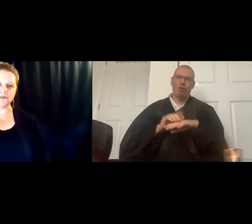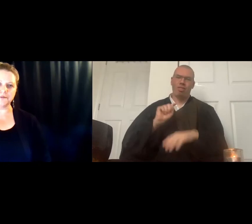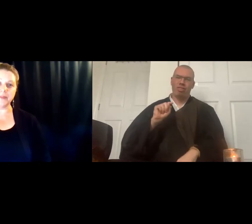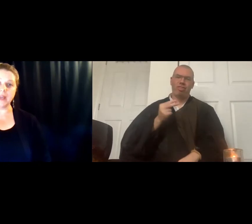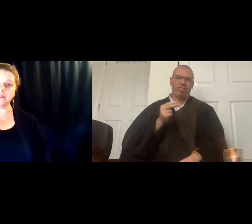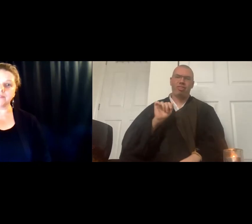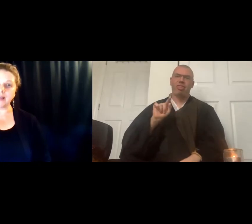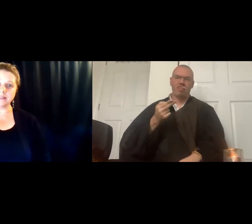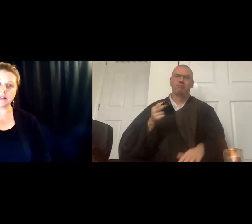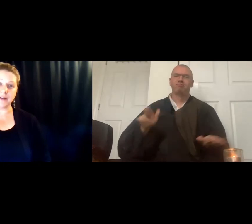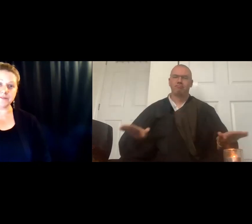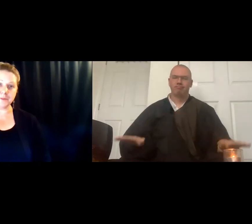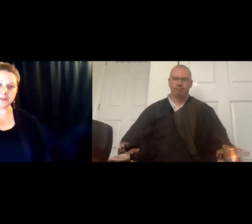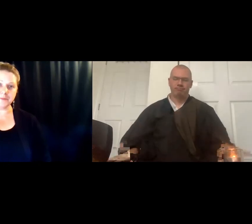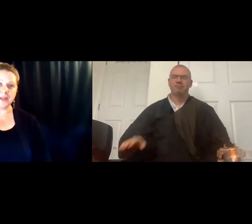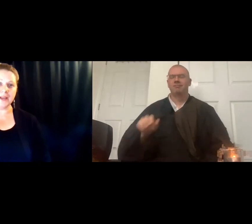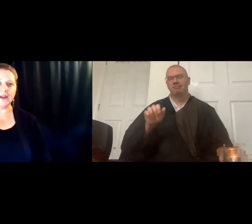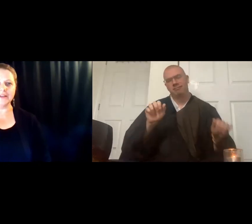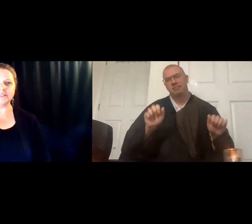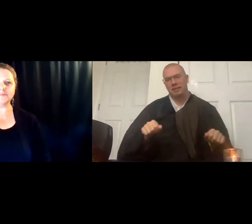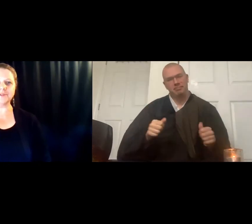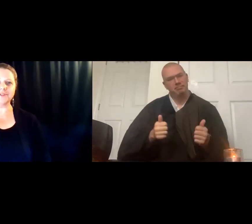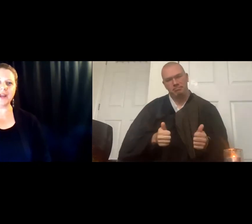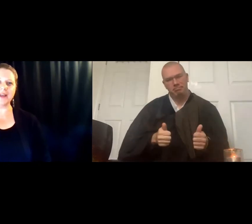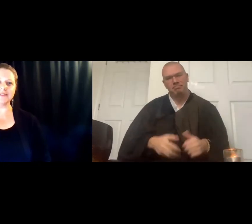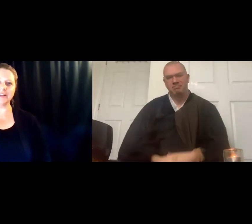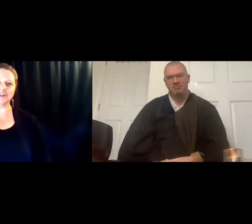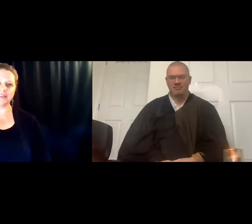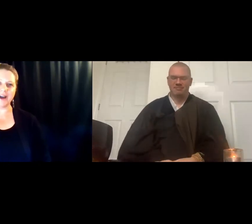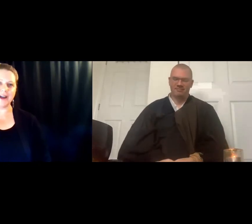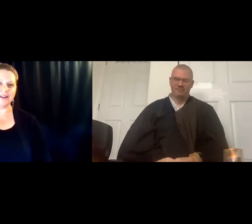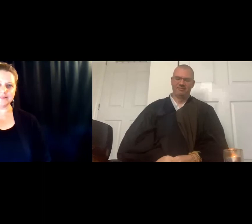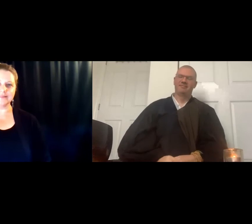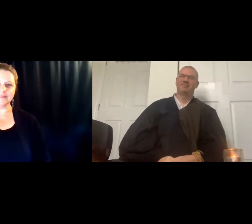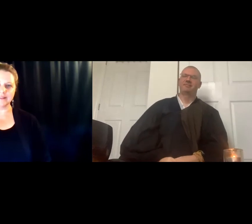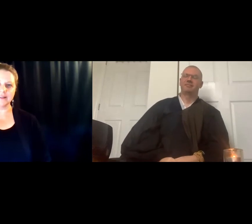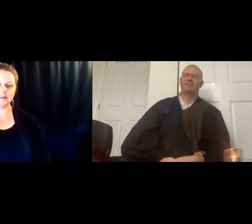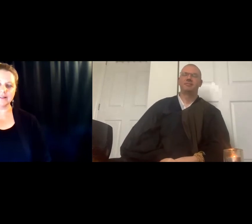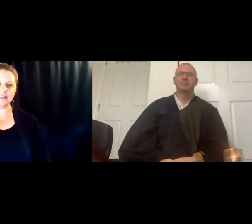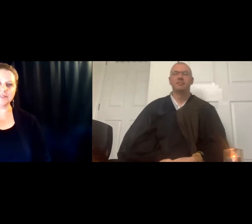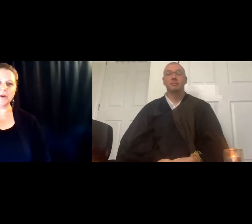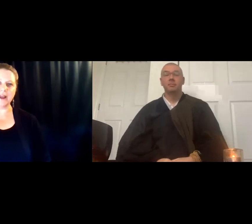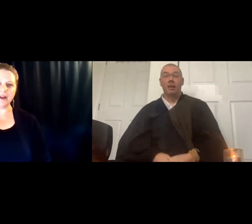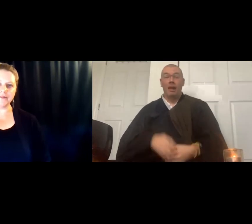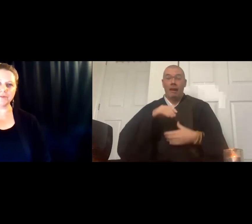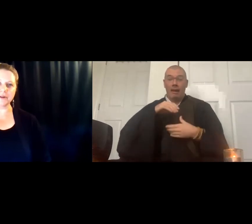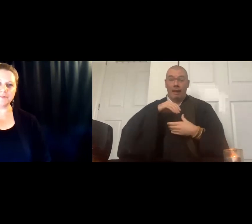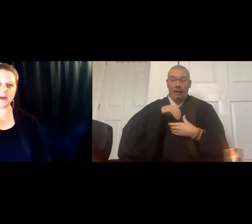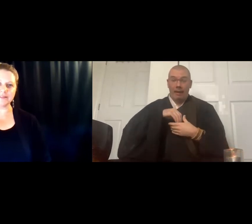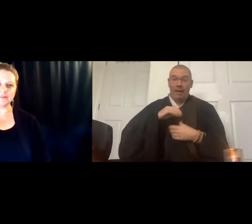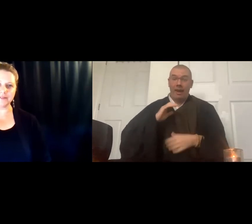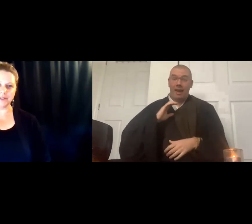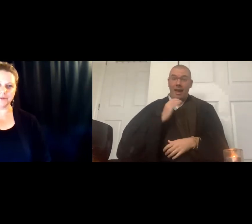for you. And if that isn't comfortable, just put your hands on your thighs. It's whatever